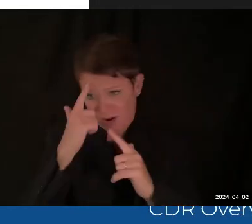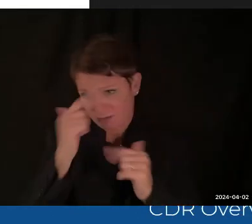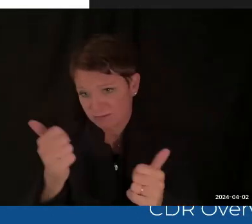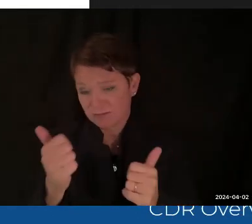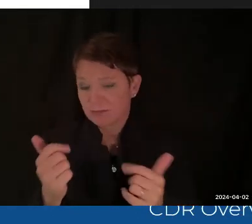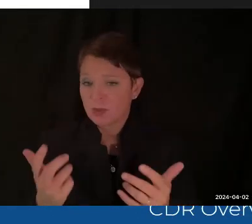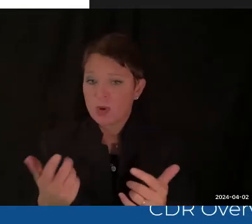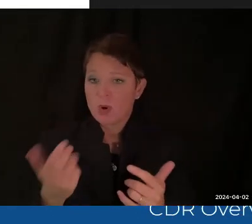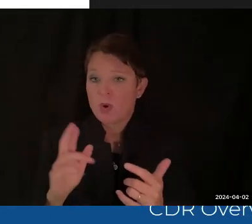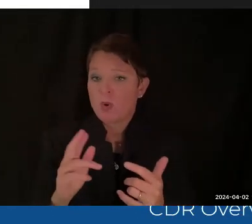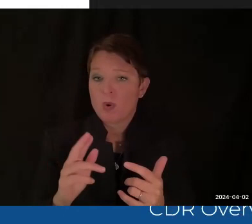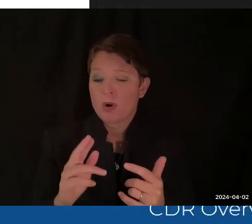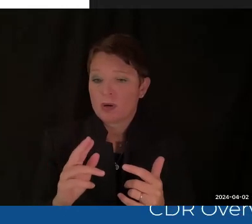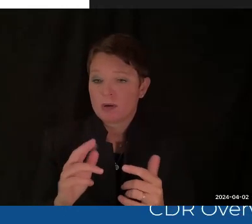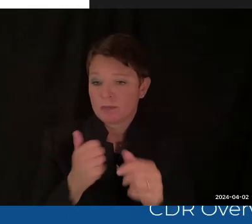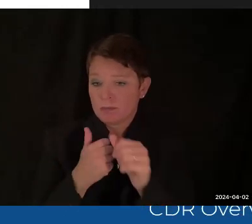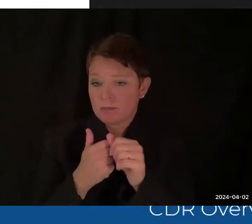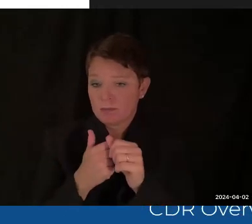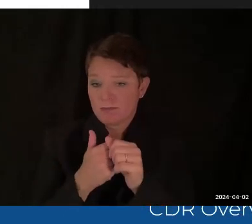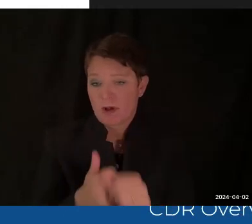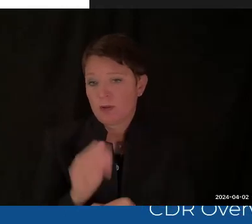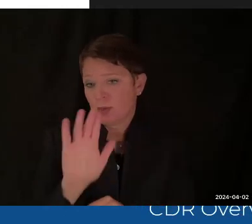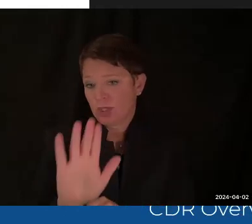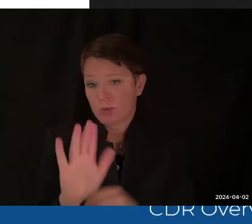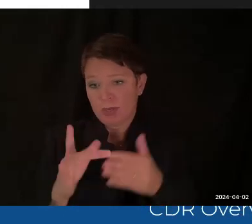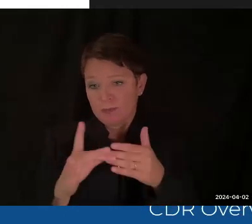just relate to your